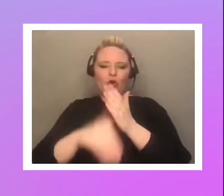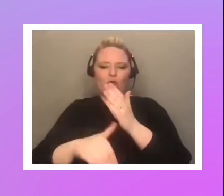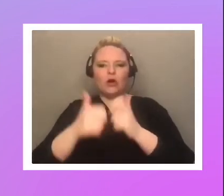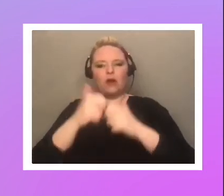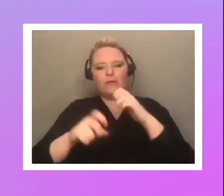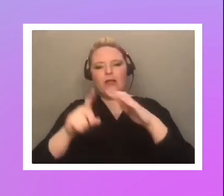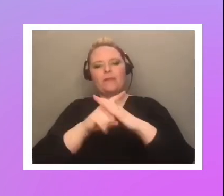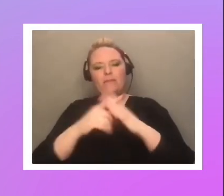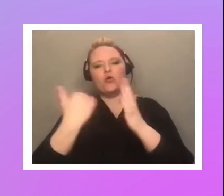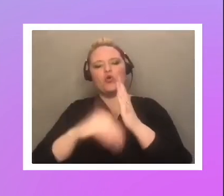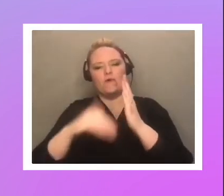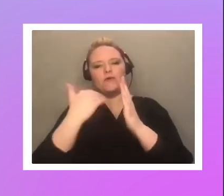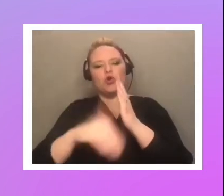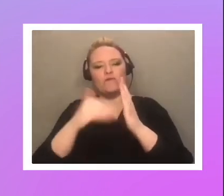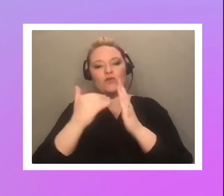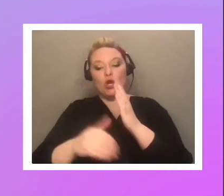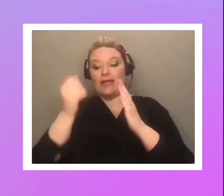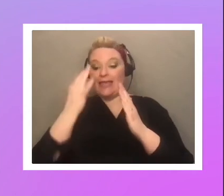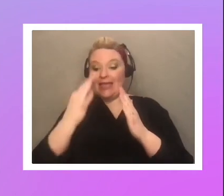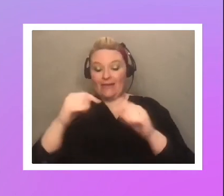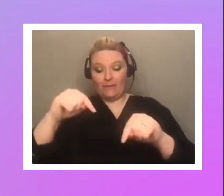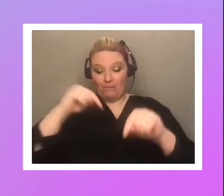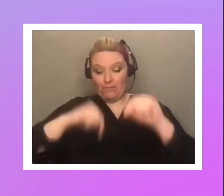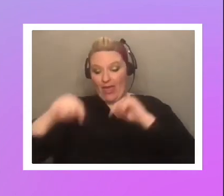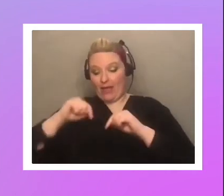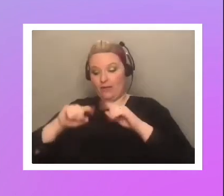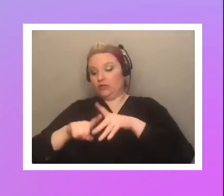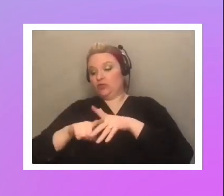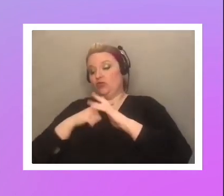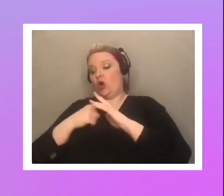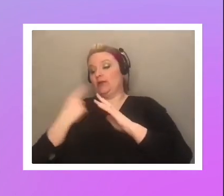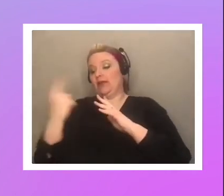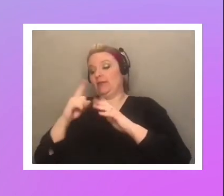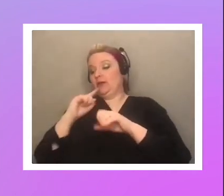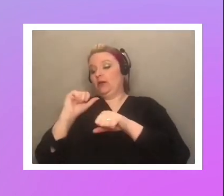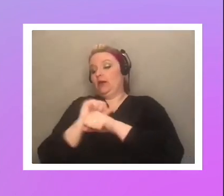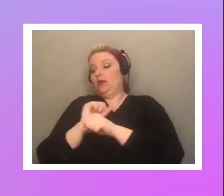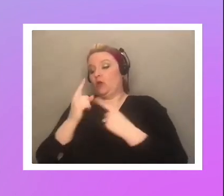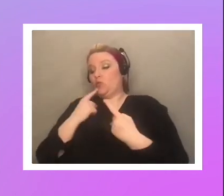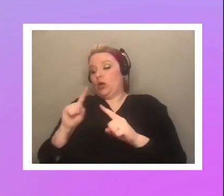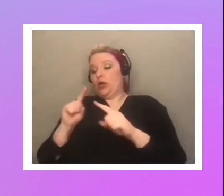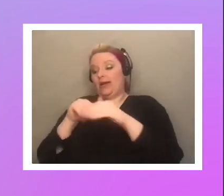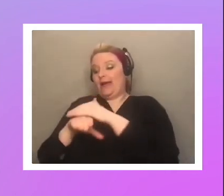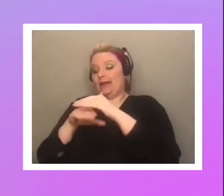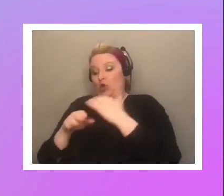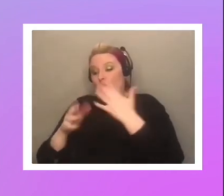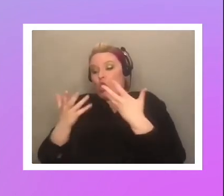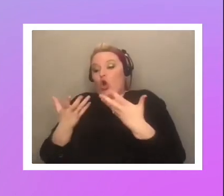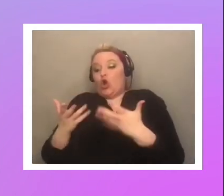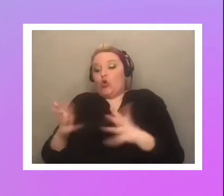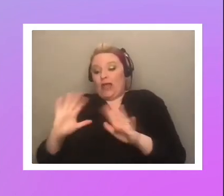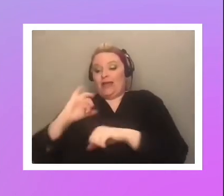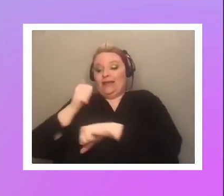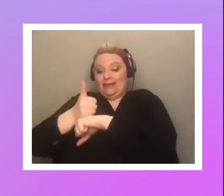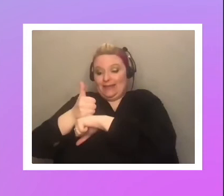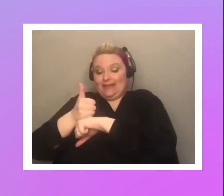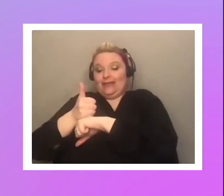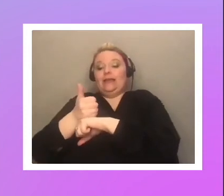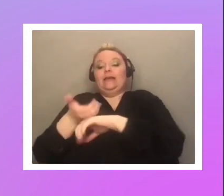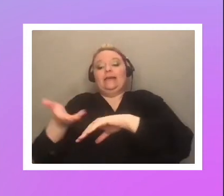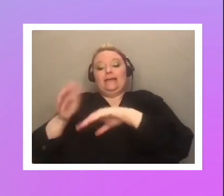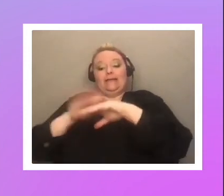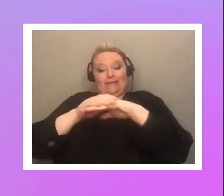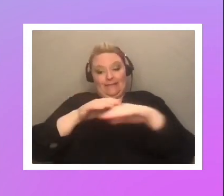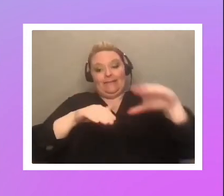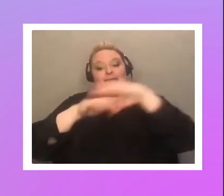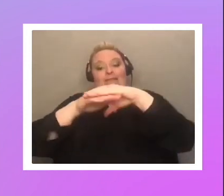over and over. But if they start with something that's actually accessible from the start and then build on that, it's